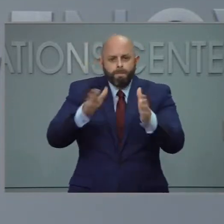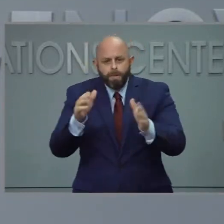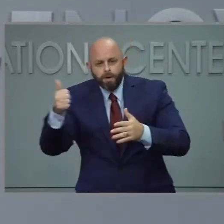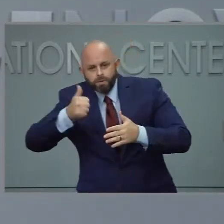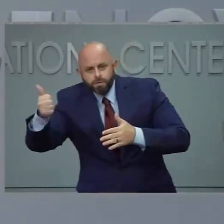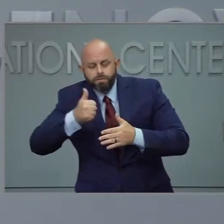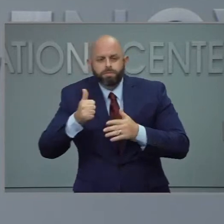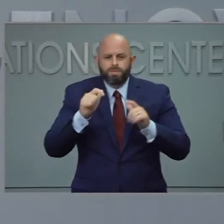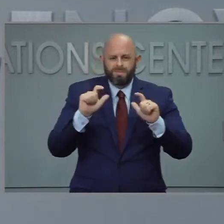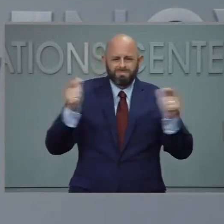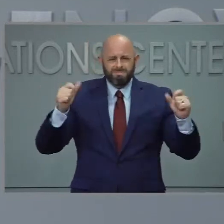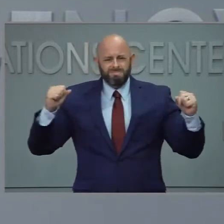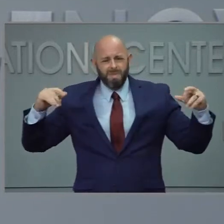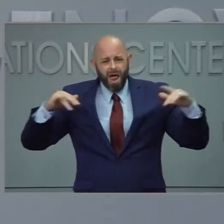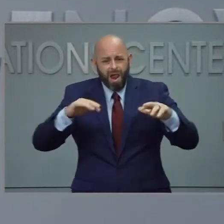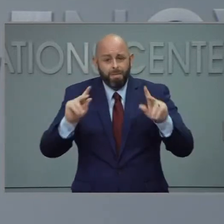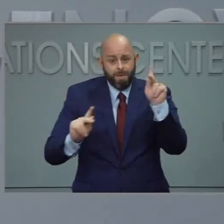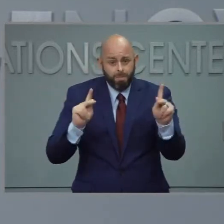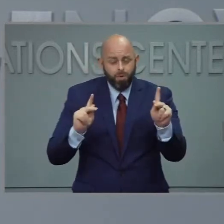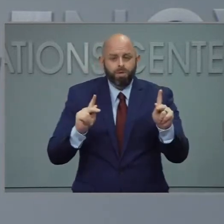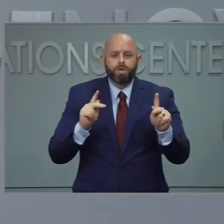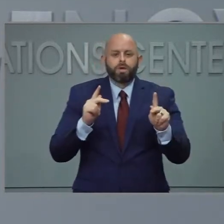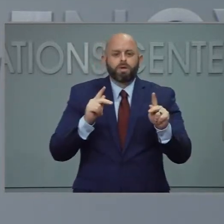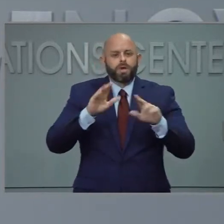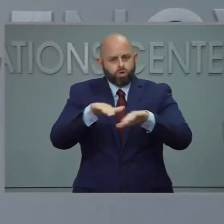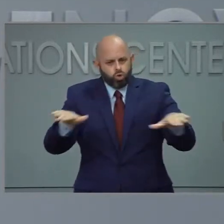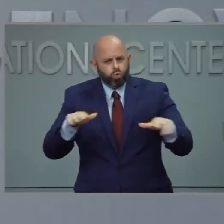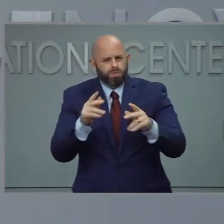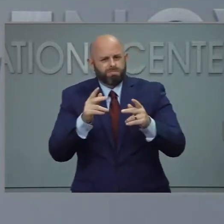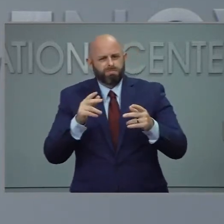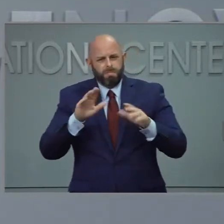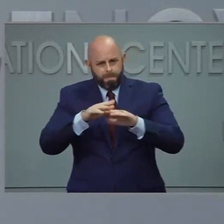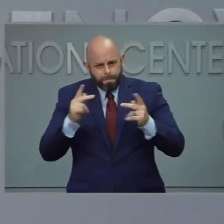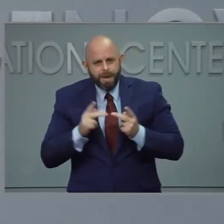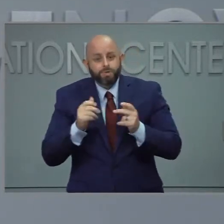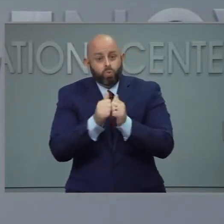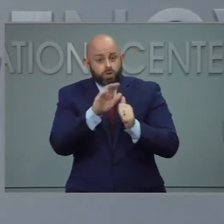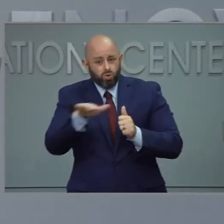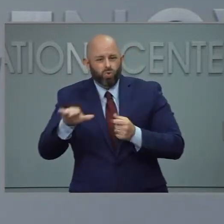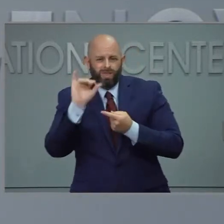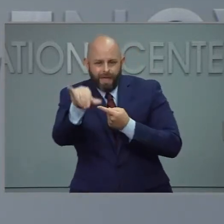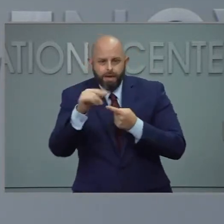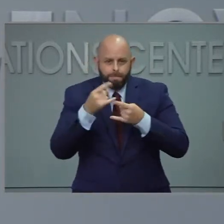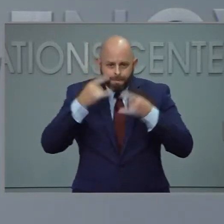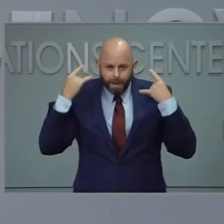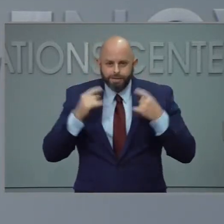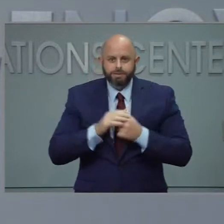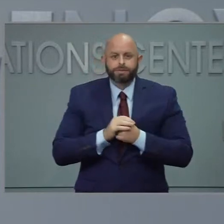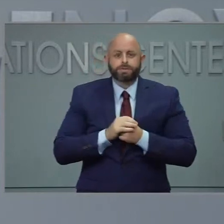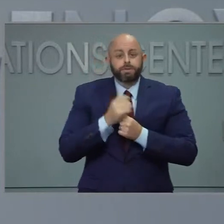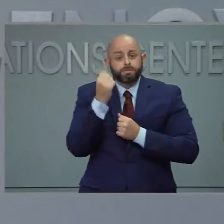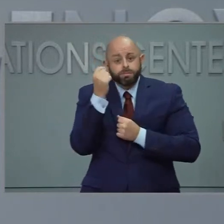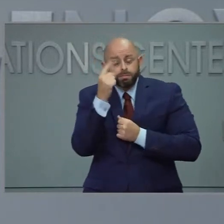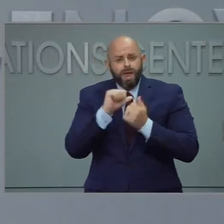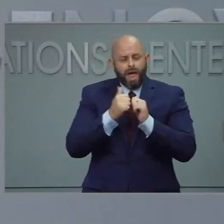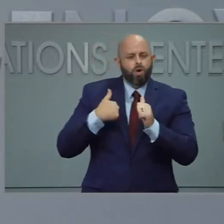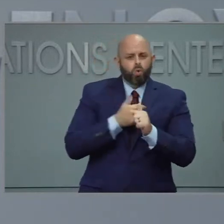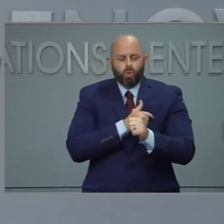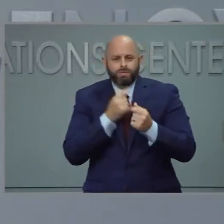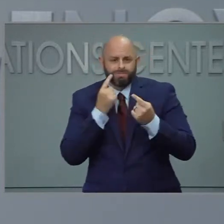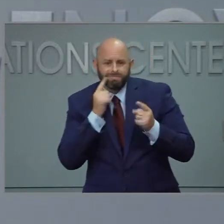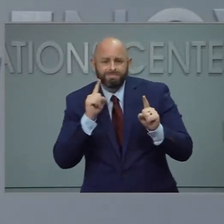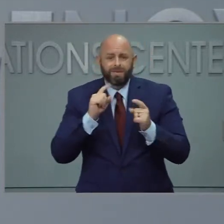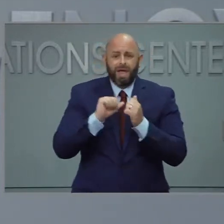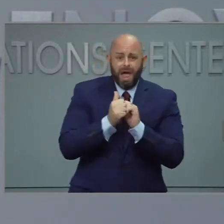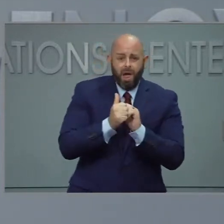indoor places with a large number of children. The takeaway from all of this is there's only one way out of this pandemic, and that